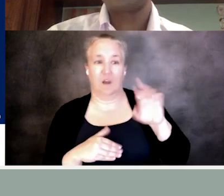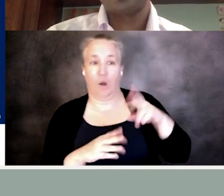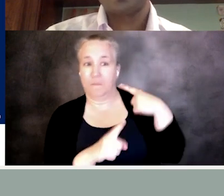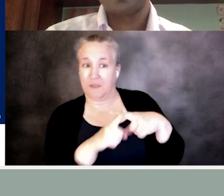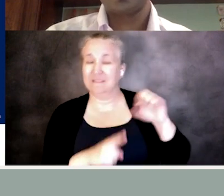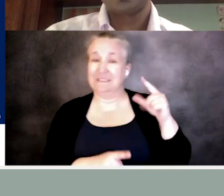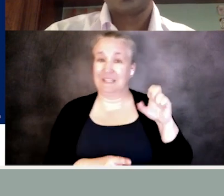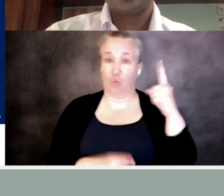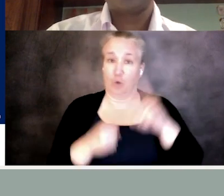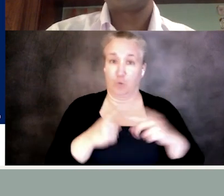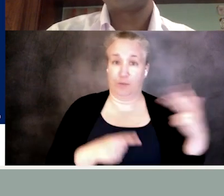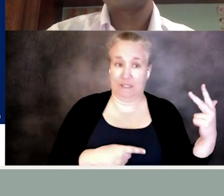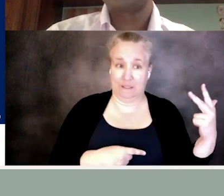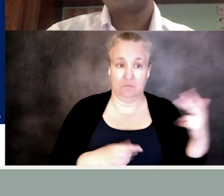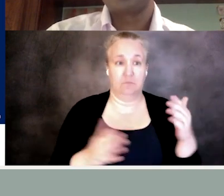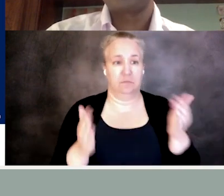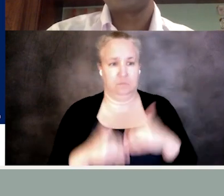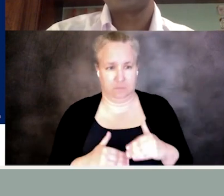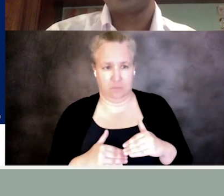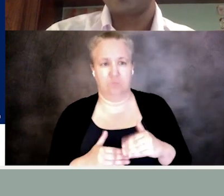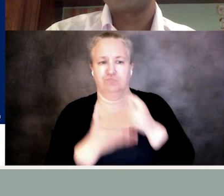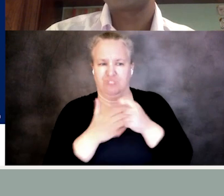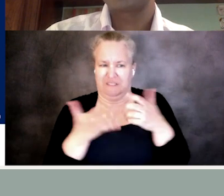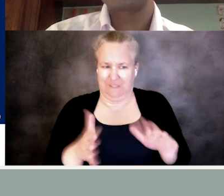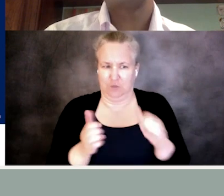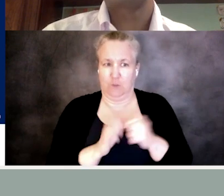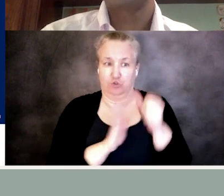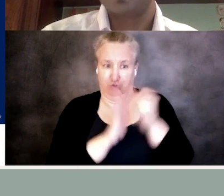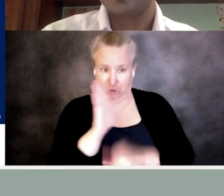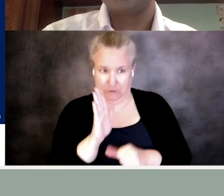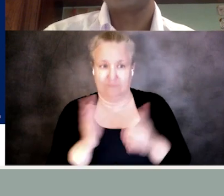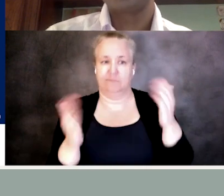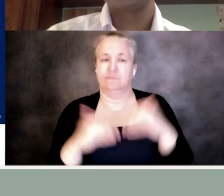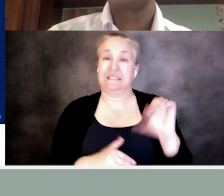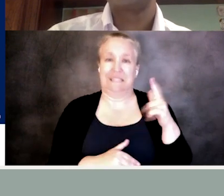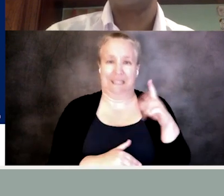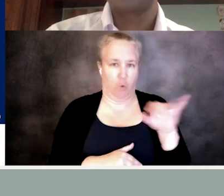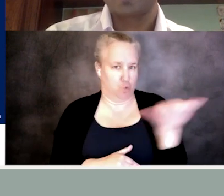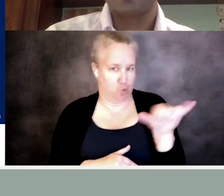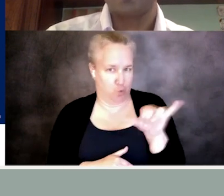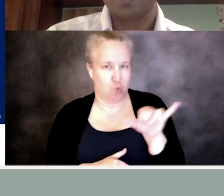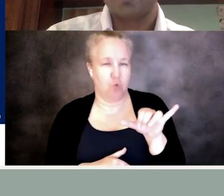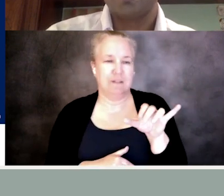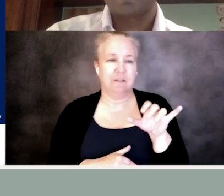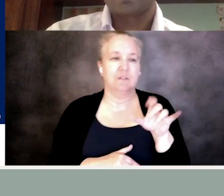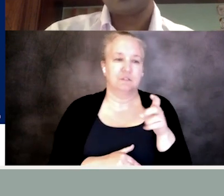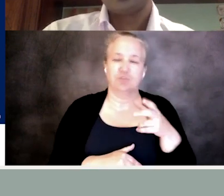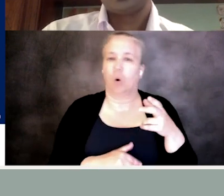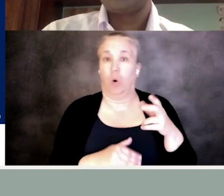1 to stage 3, had been treated with definitive surgery, and patients had received chemotherapy. So this is a little higher risk